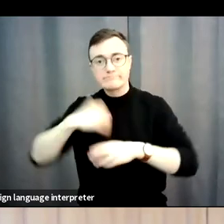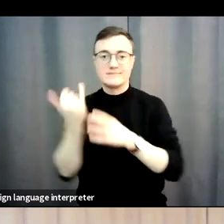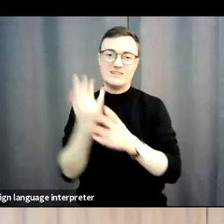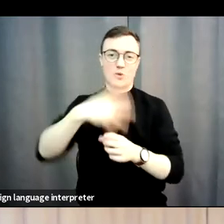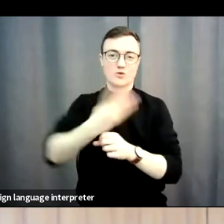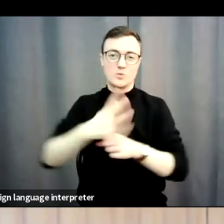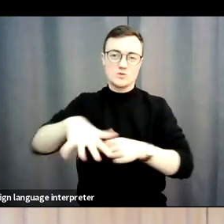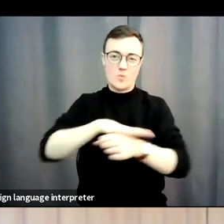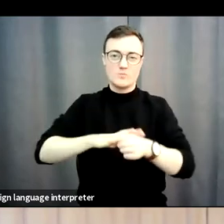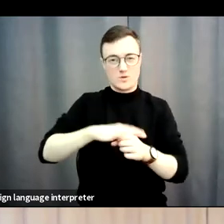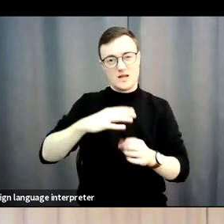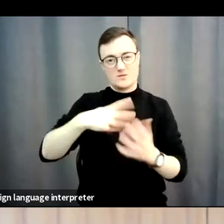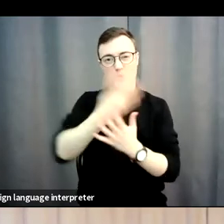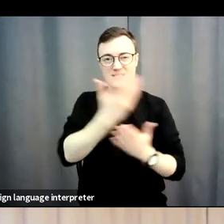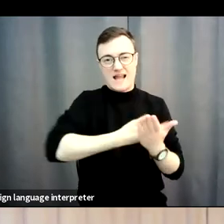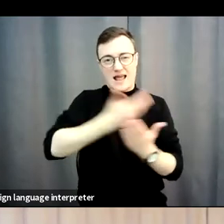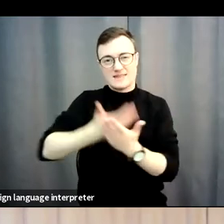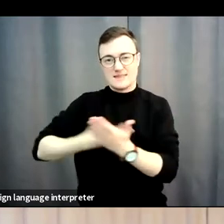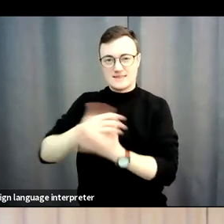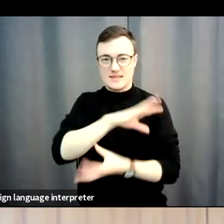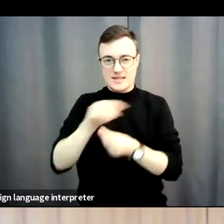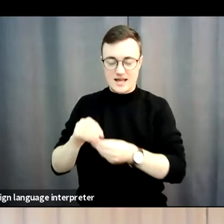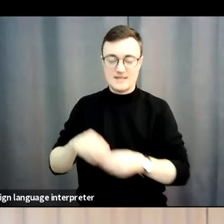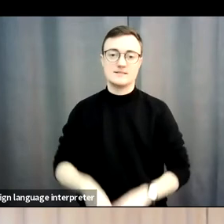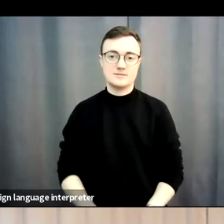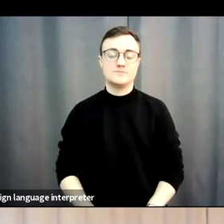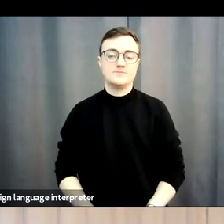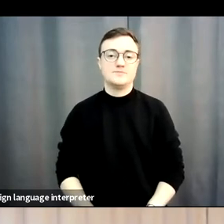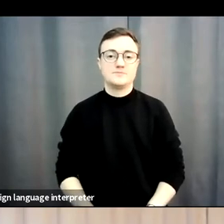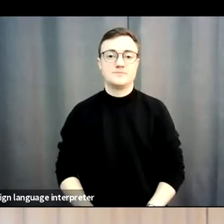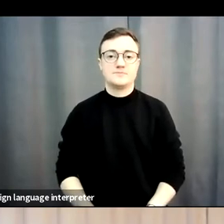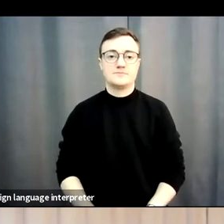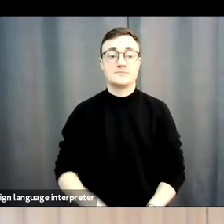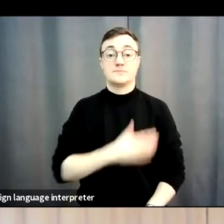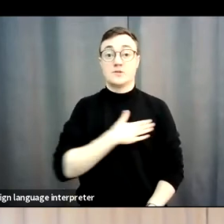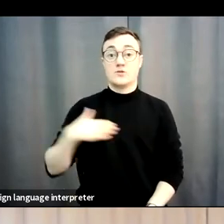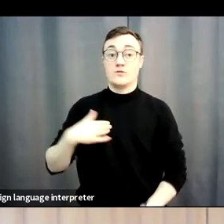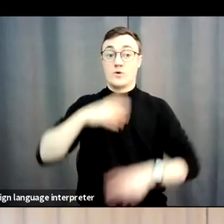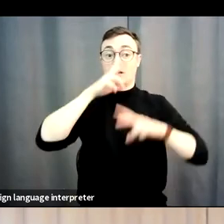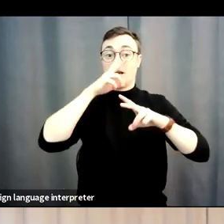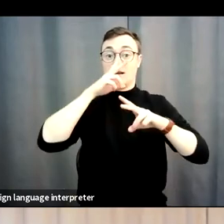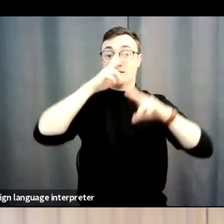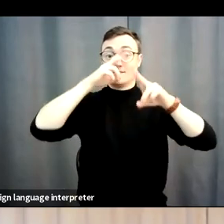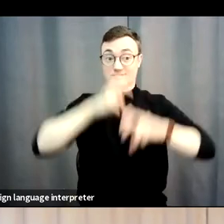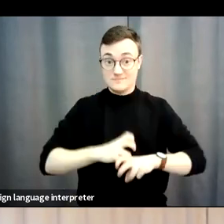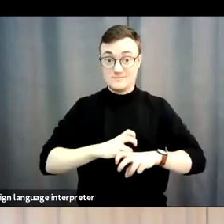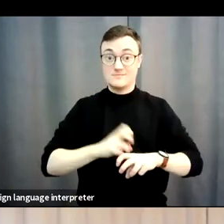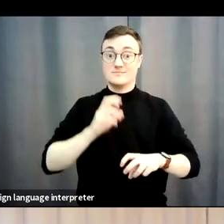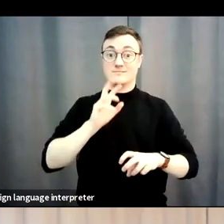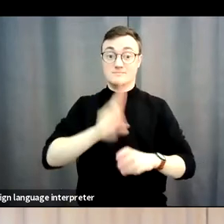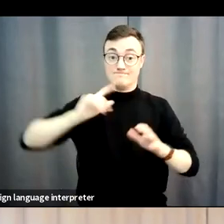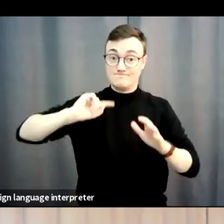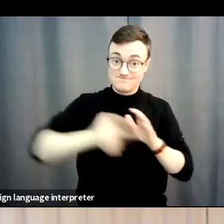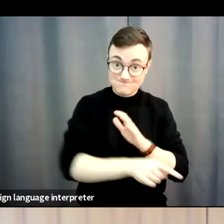the countries. Even though this is not a systematic research review, the report provides